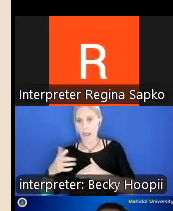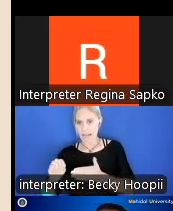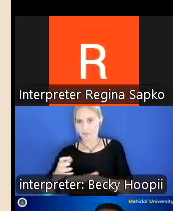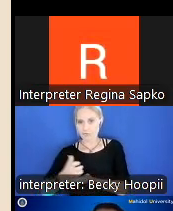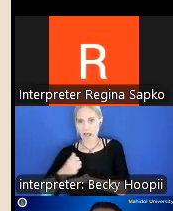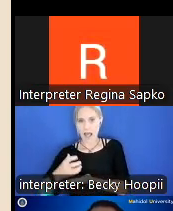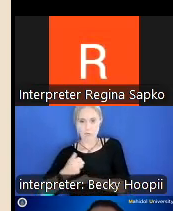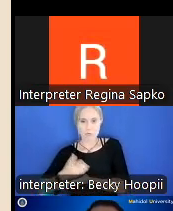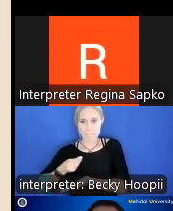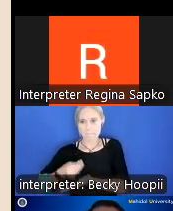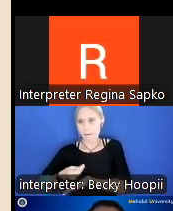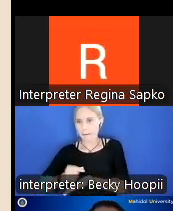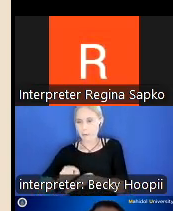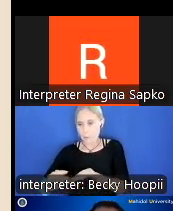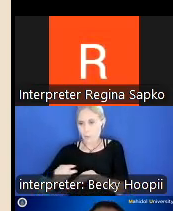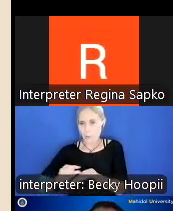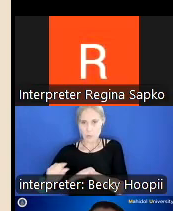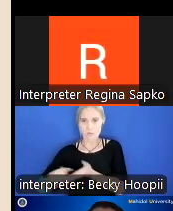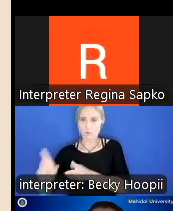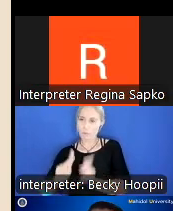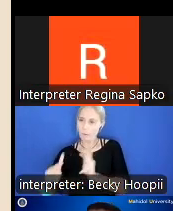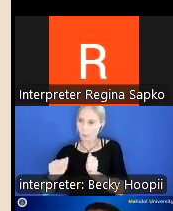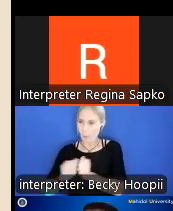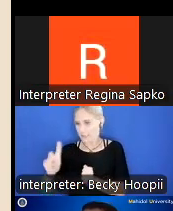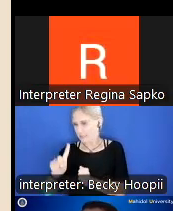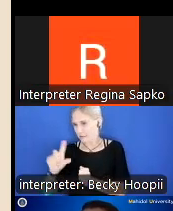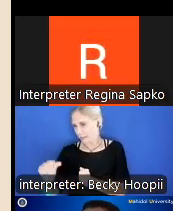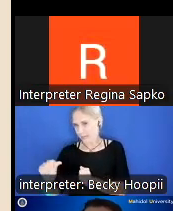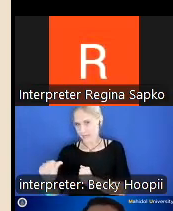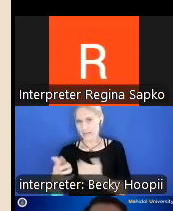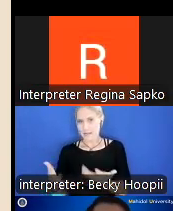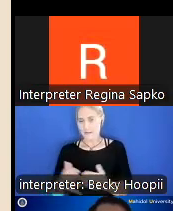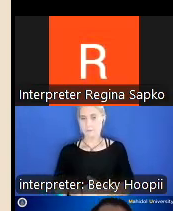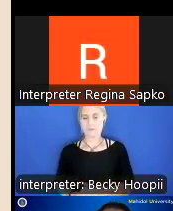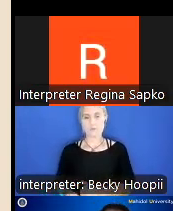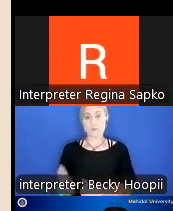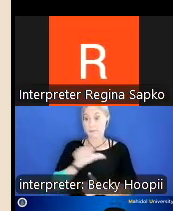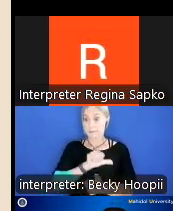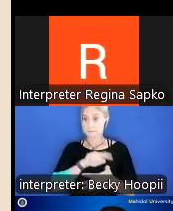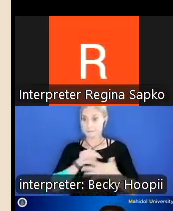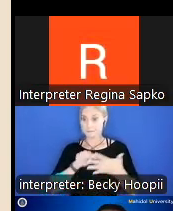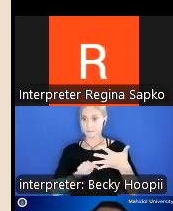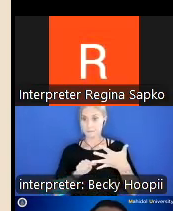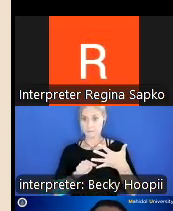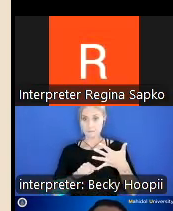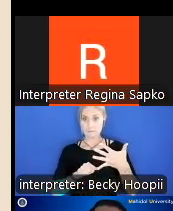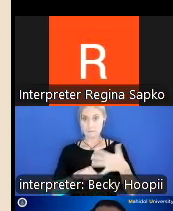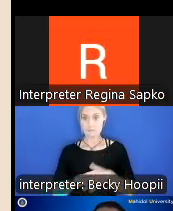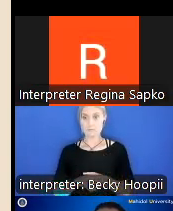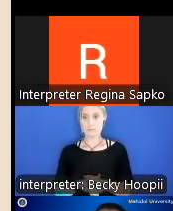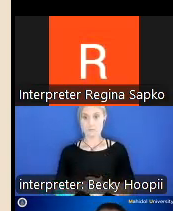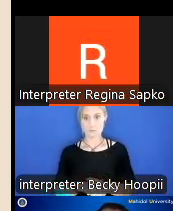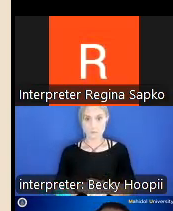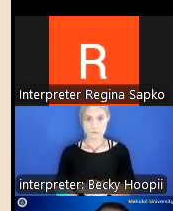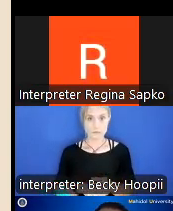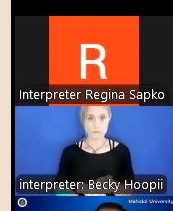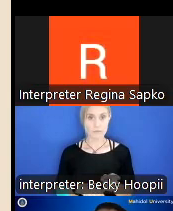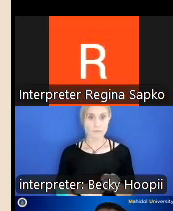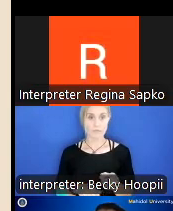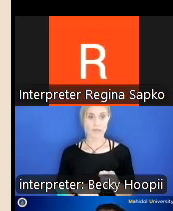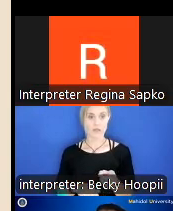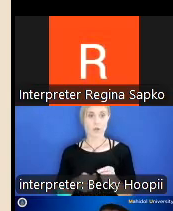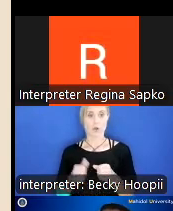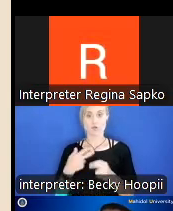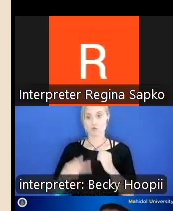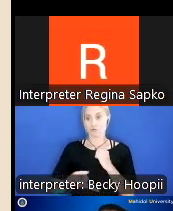money or income for person with disability. Another thing is about the retention strategy are often weak.